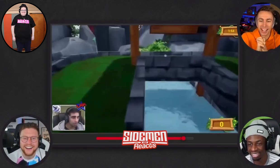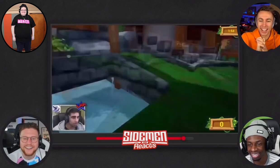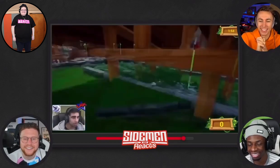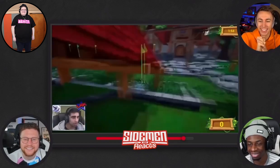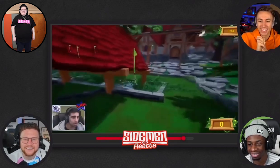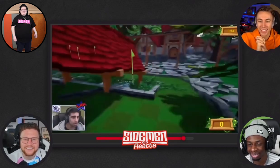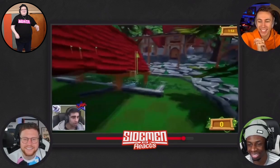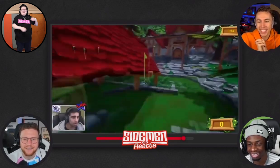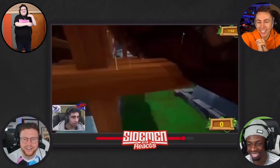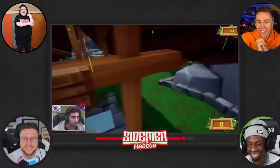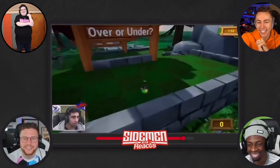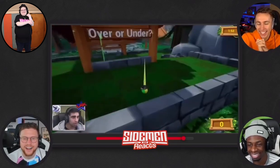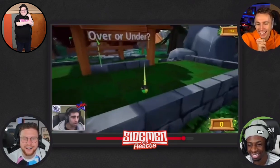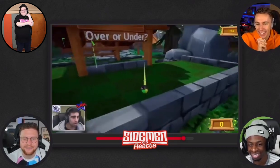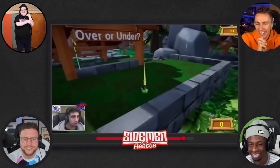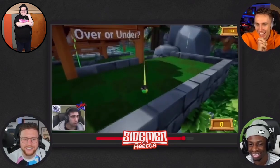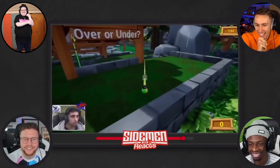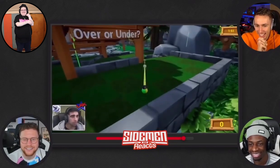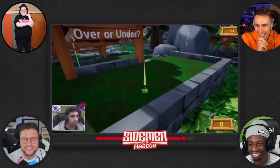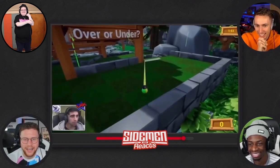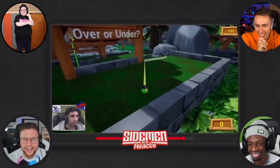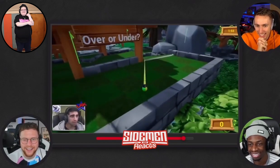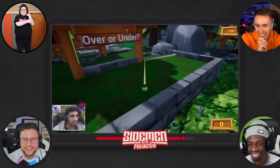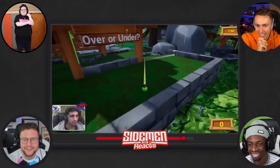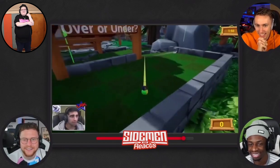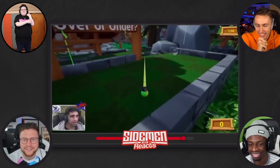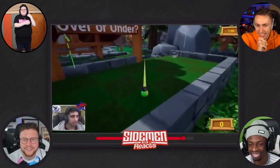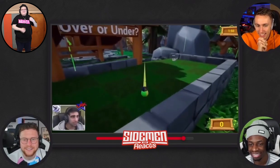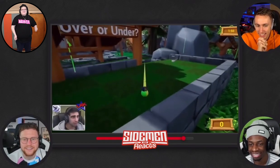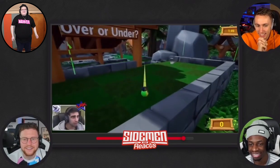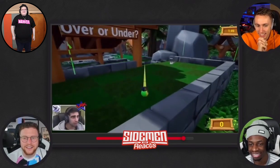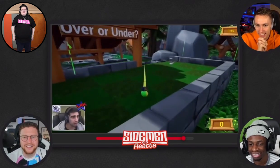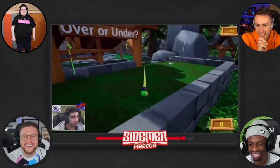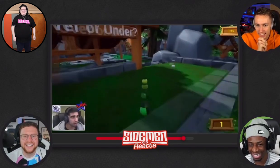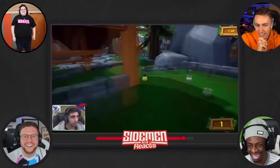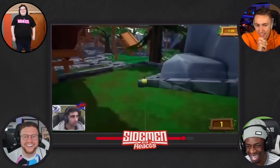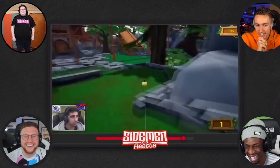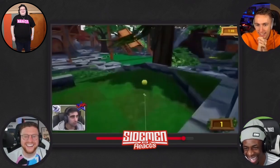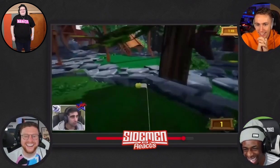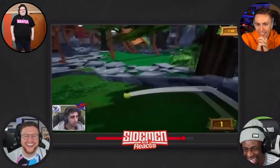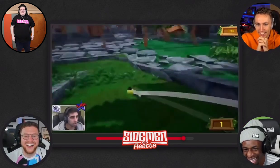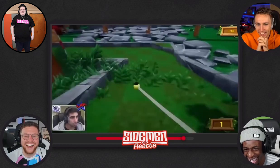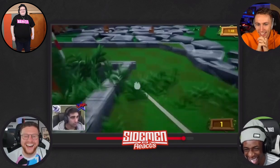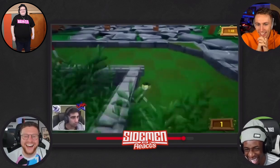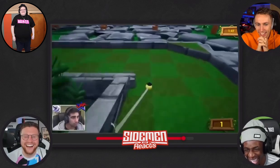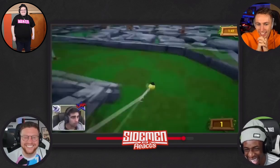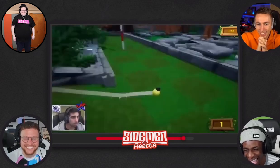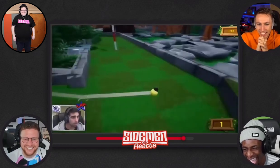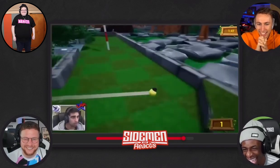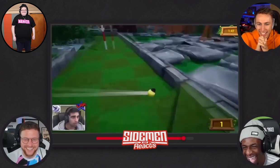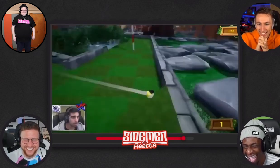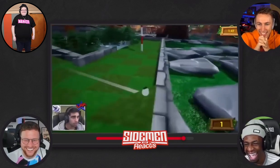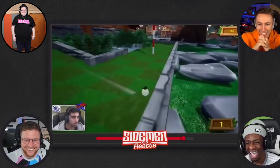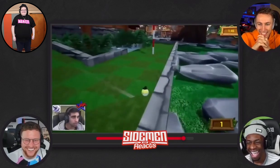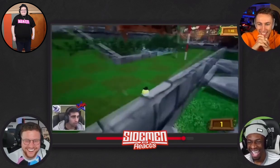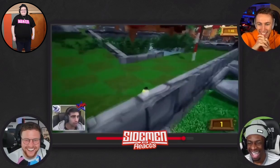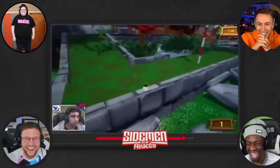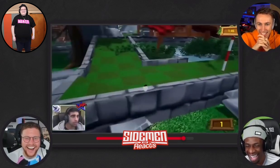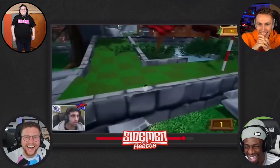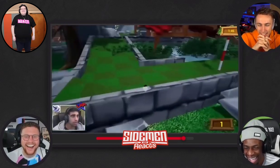Admit it, guys. Admit it, guys. Don't talk to me about the fucking middle. I'm sick of you. How do I do that? You. Sick of you.